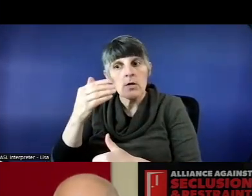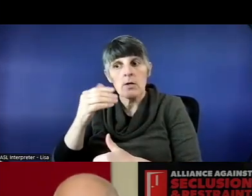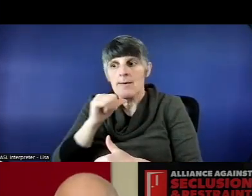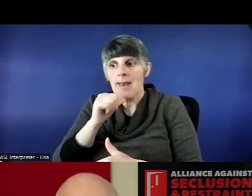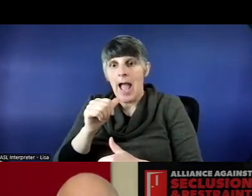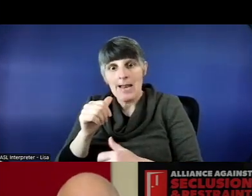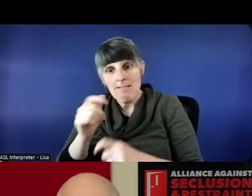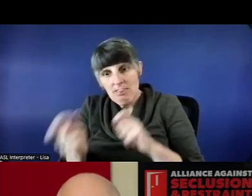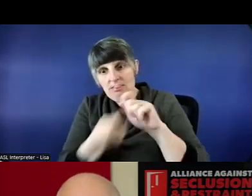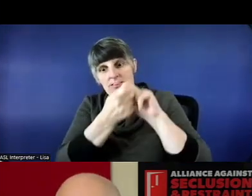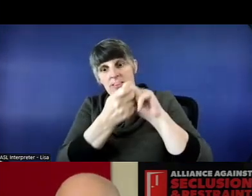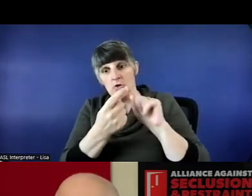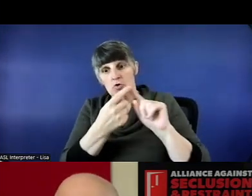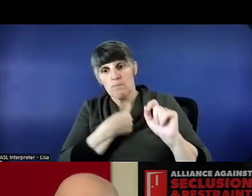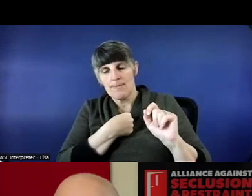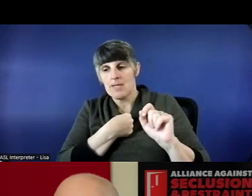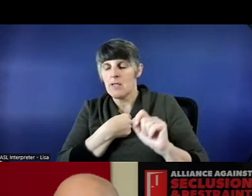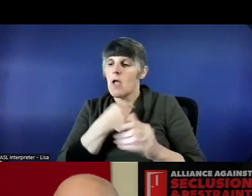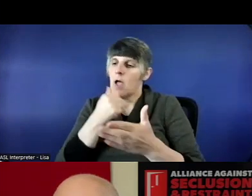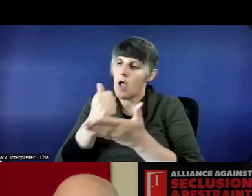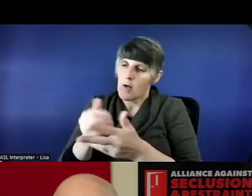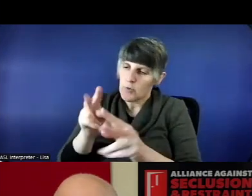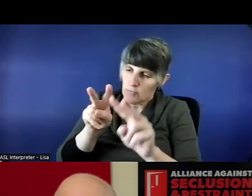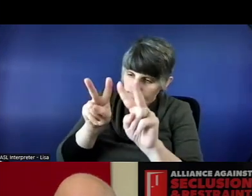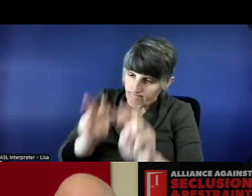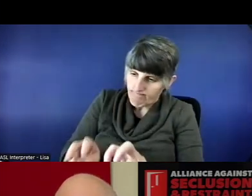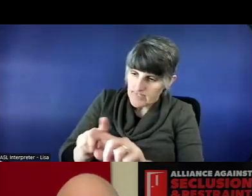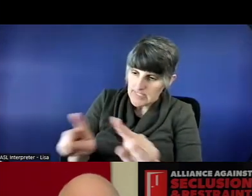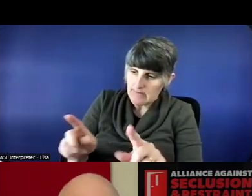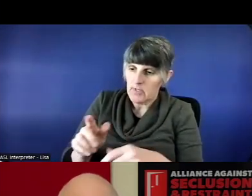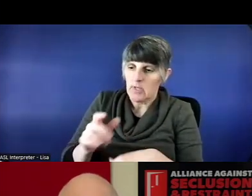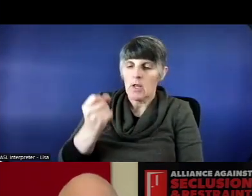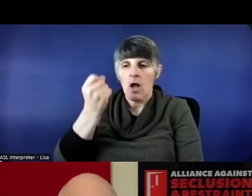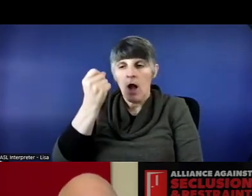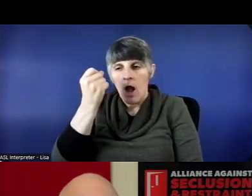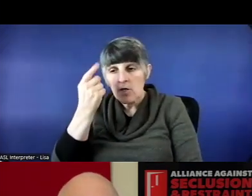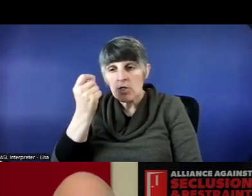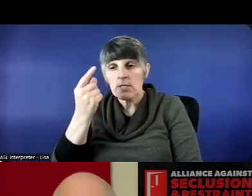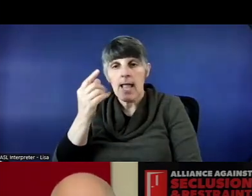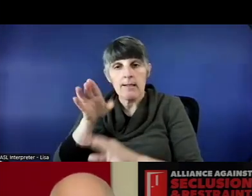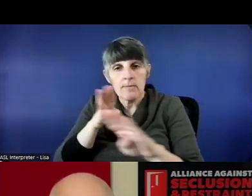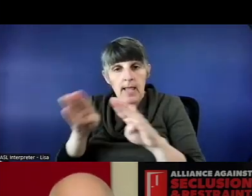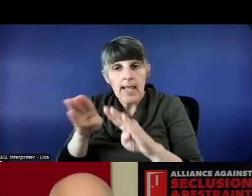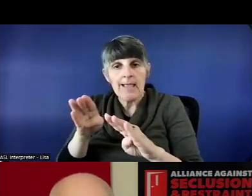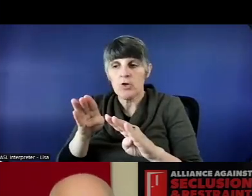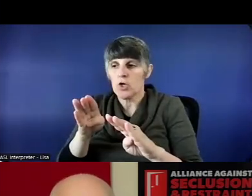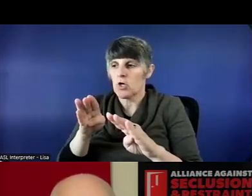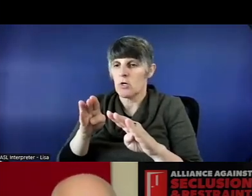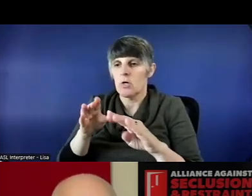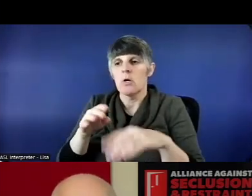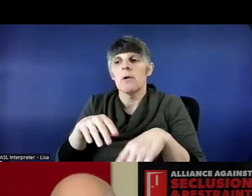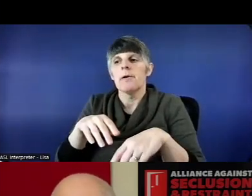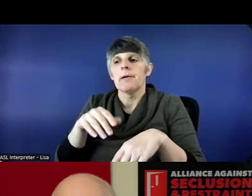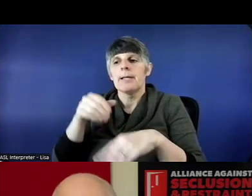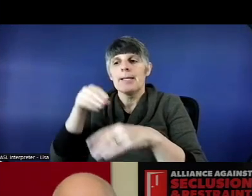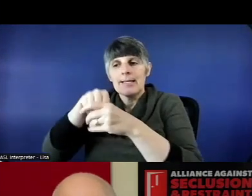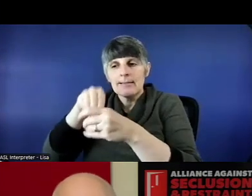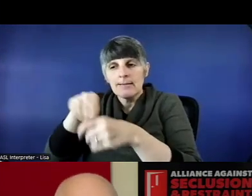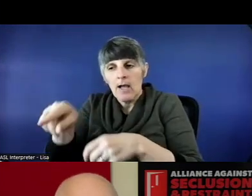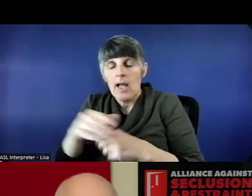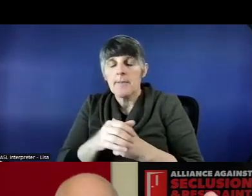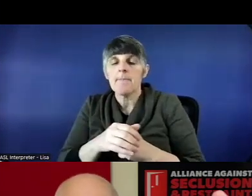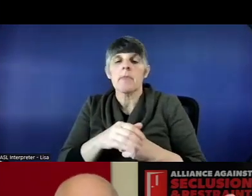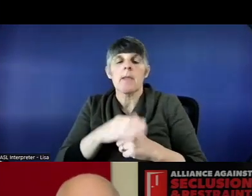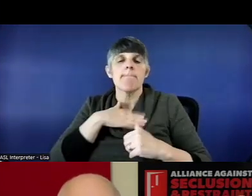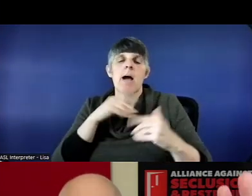hard time, really helps you to look at a child differently. Understanding the behavior iceberg. My friend and colleague Mona Delahooke has